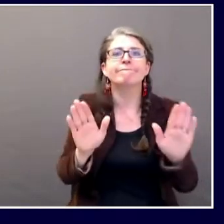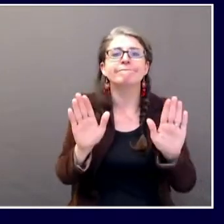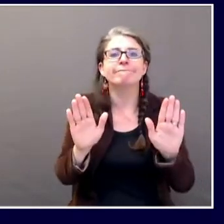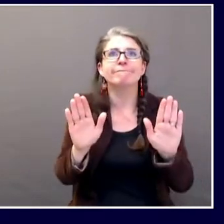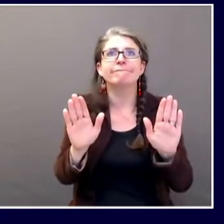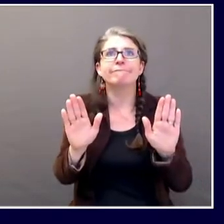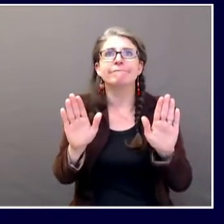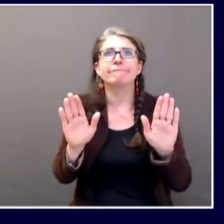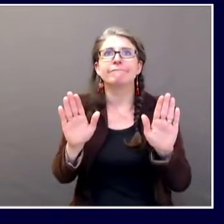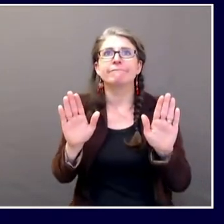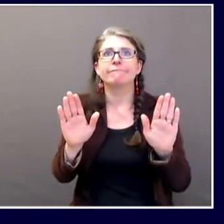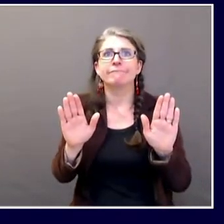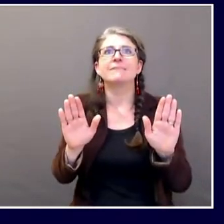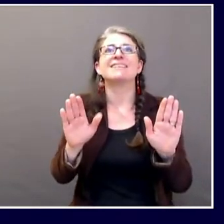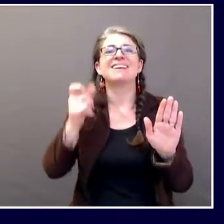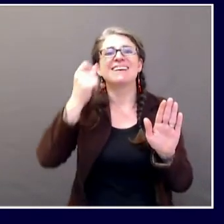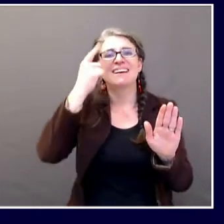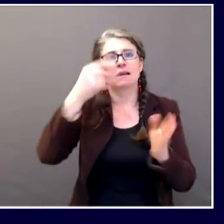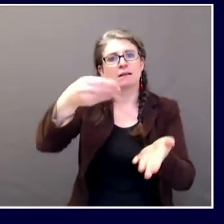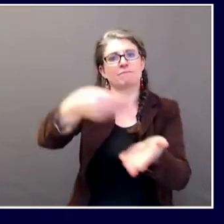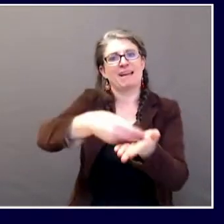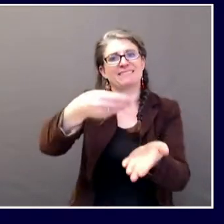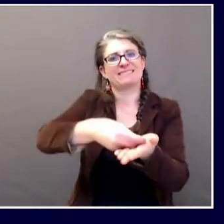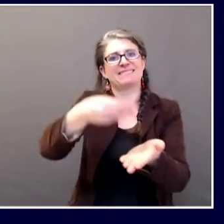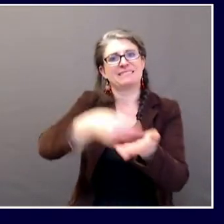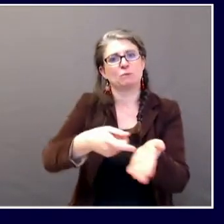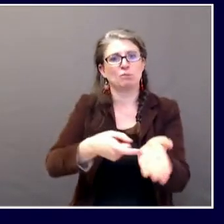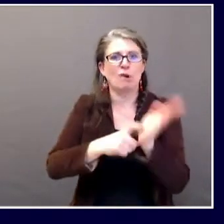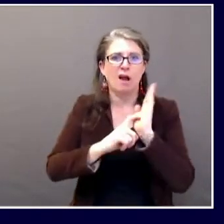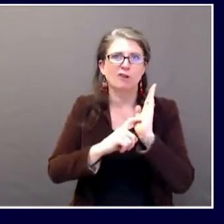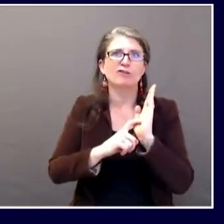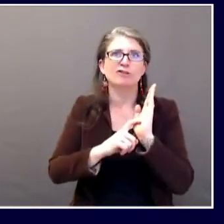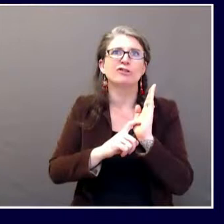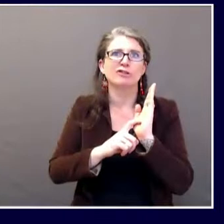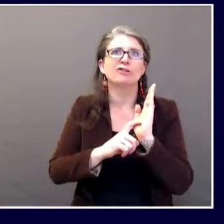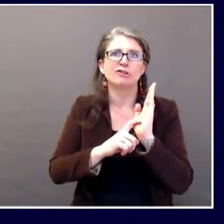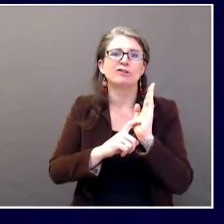a challenge. That's something we're discussing, but I don't have a final answer on that right now.